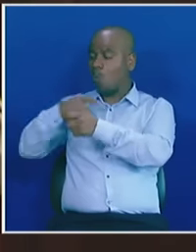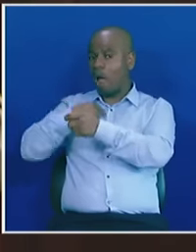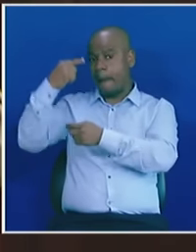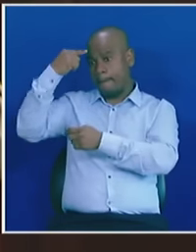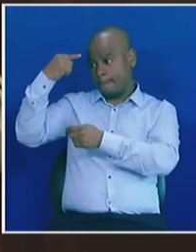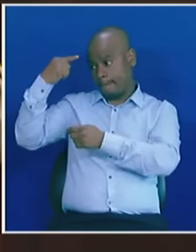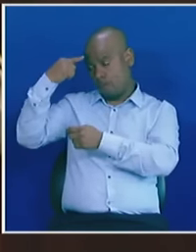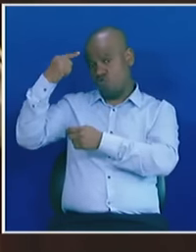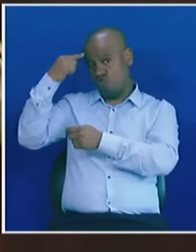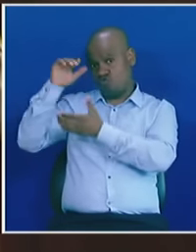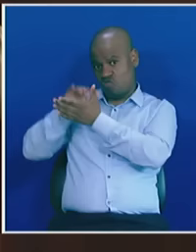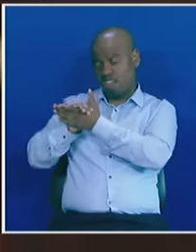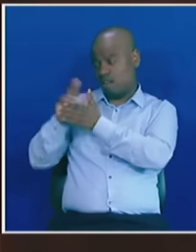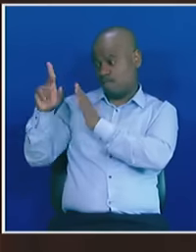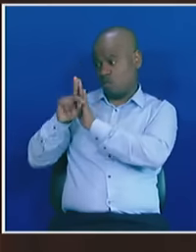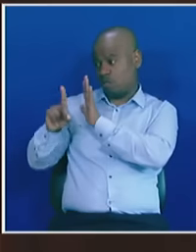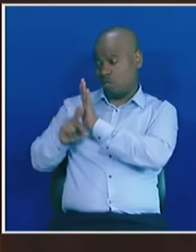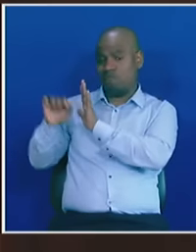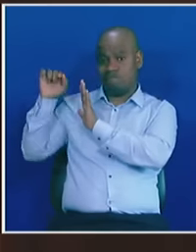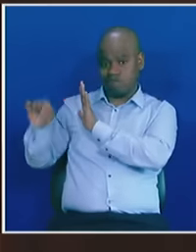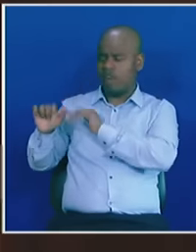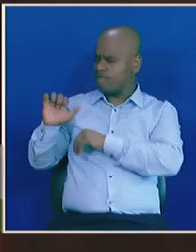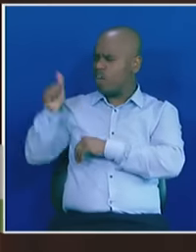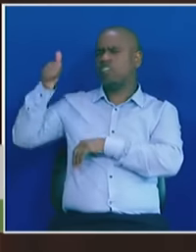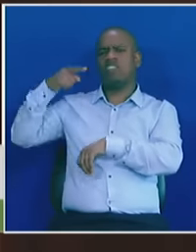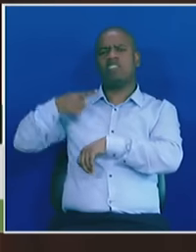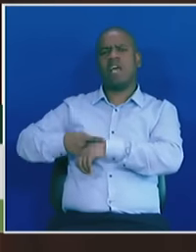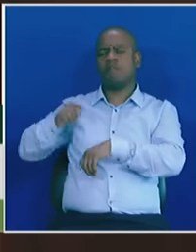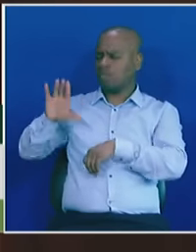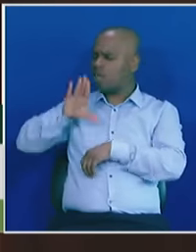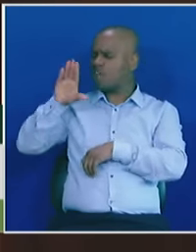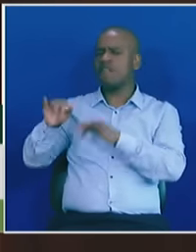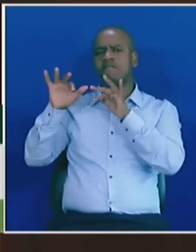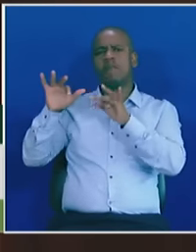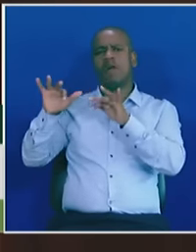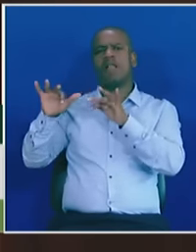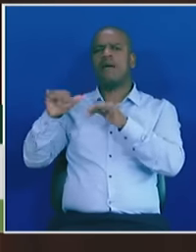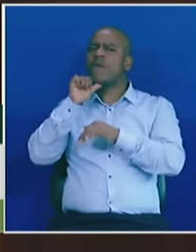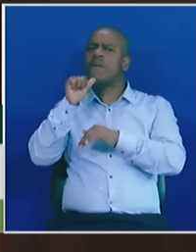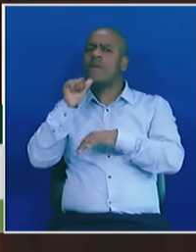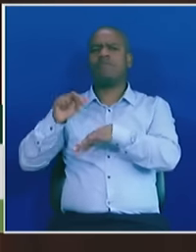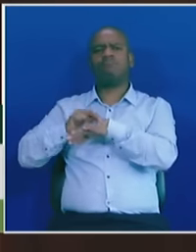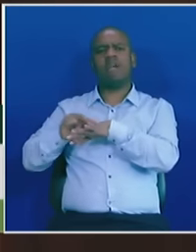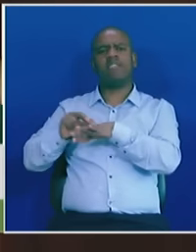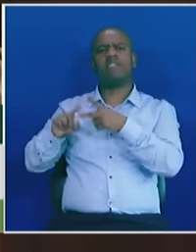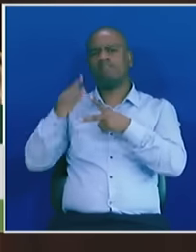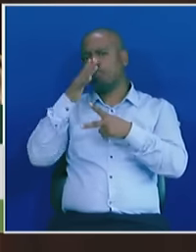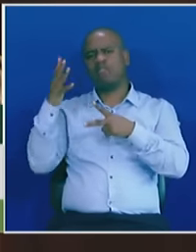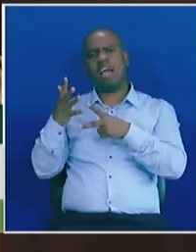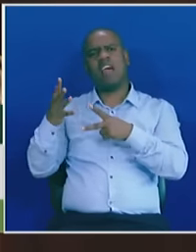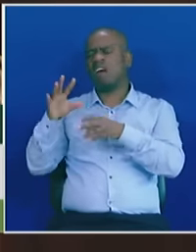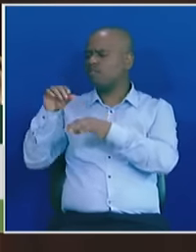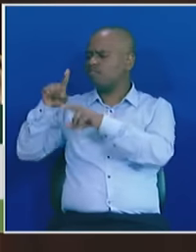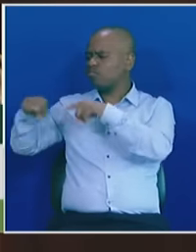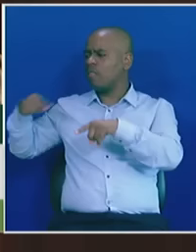policies. It was the first time all South Africans, irrespective of race and or color, participated